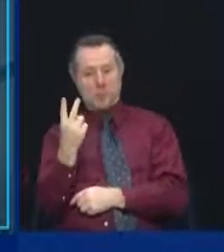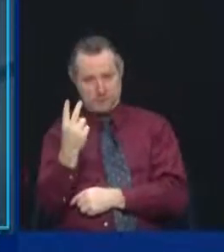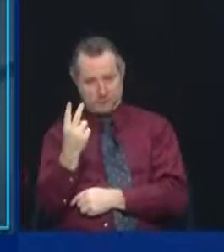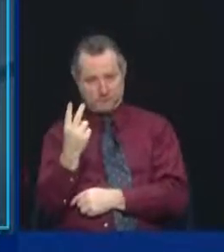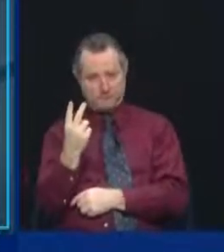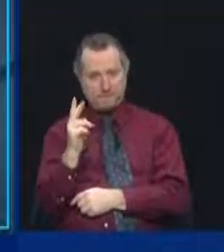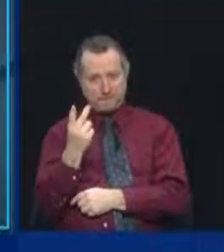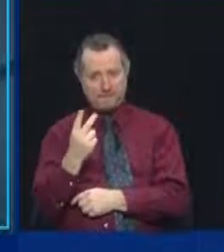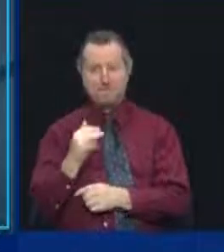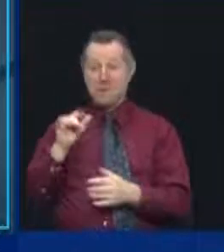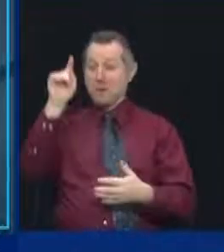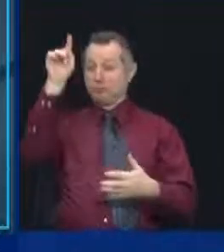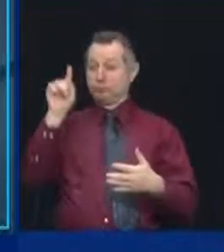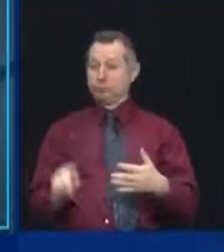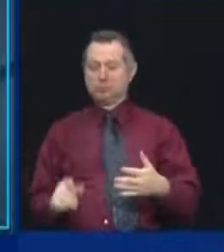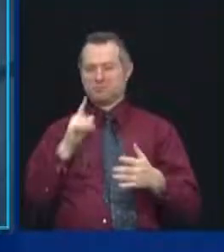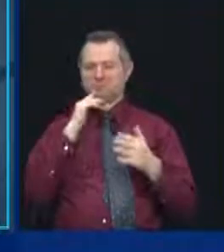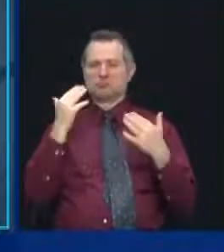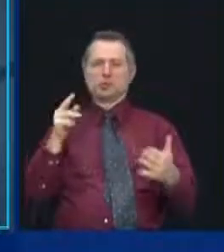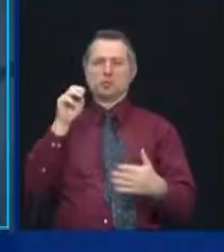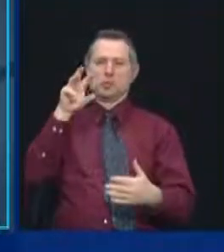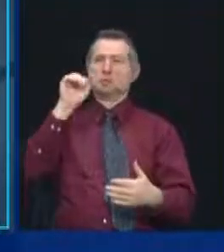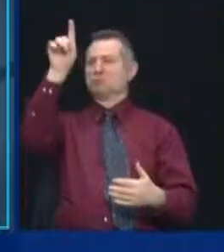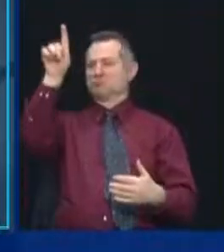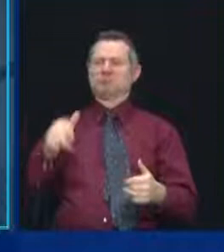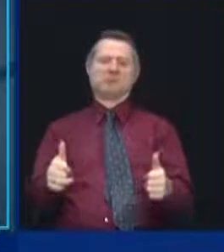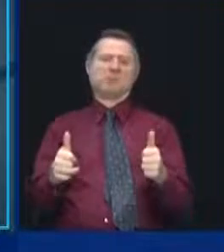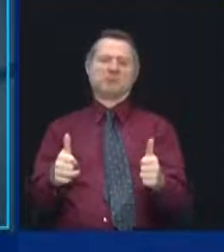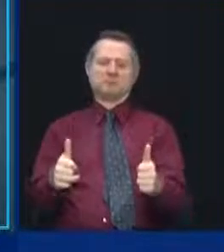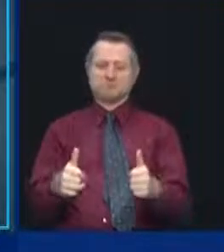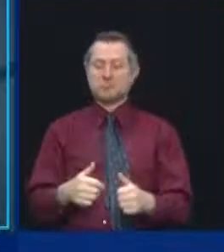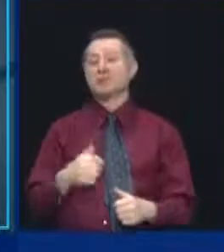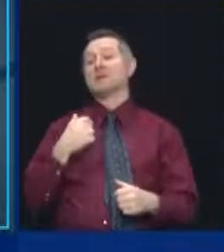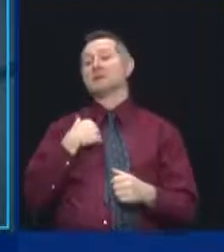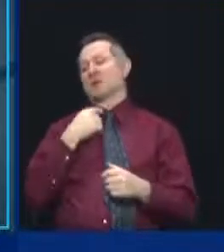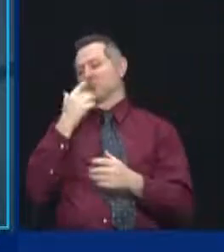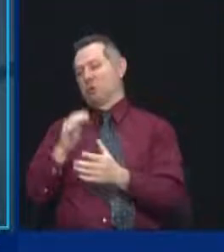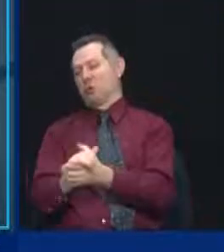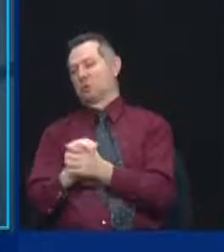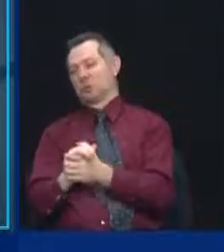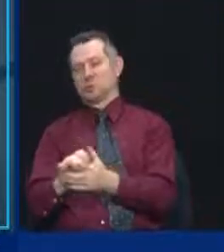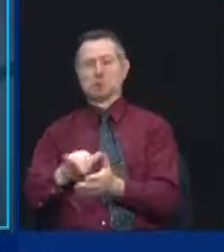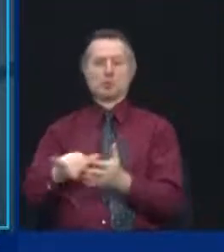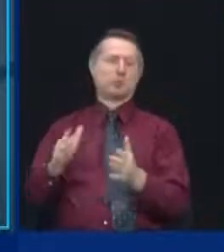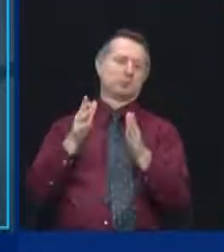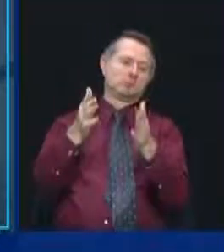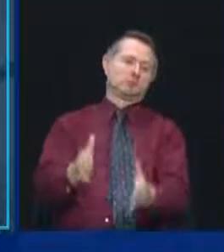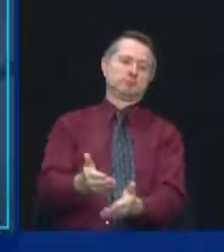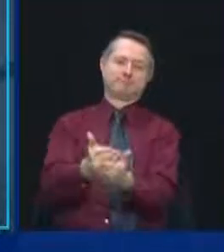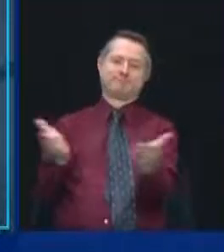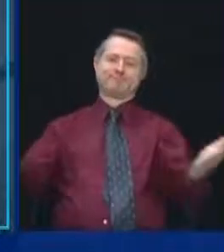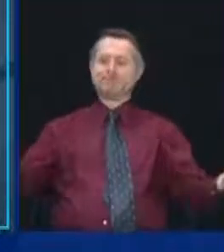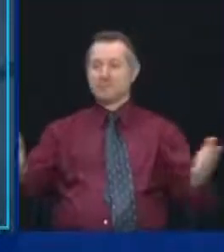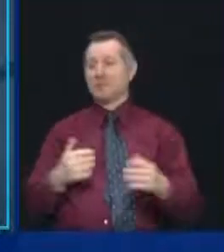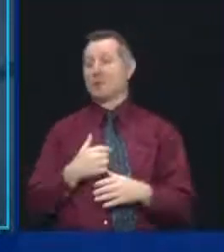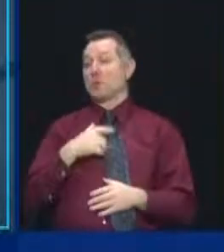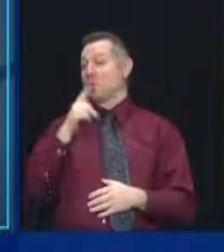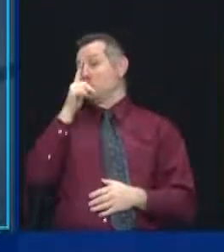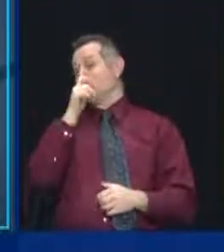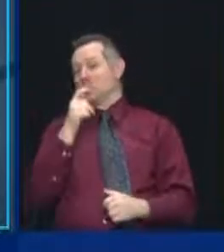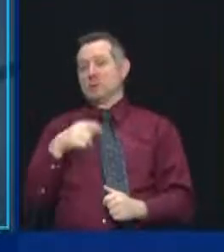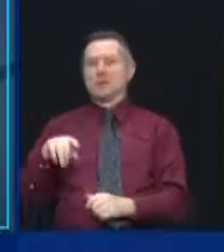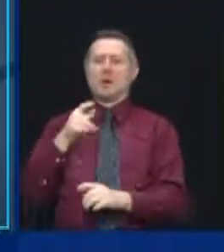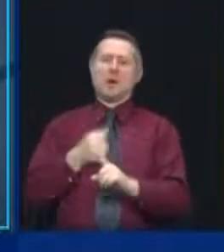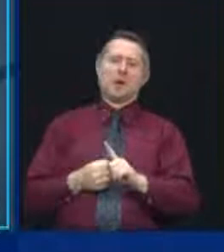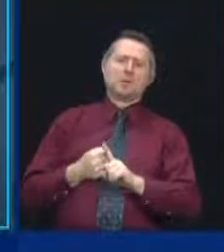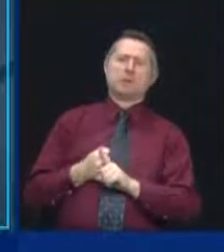along. And that is congratulations to New Yorkers. You know who determines that day to day? New Yorkers.